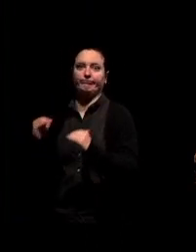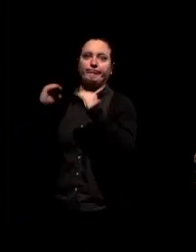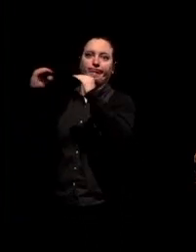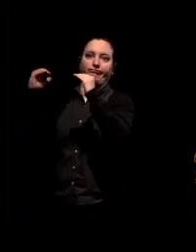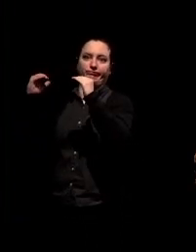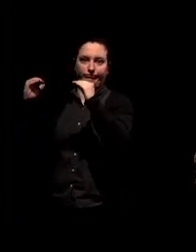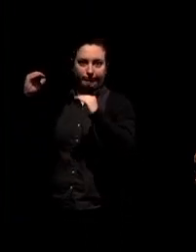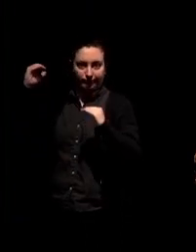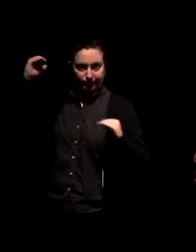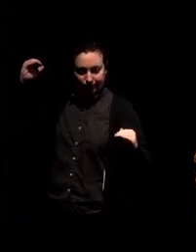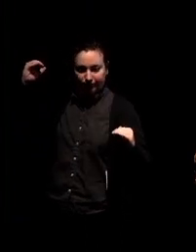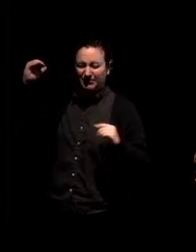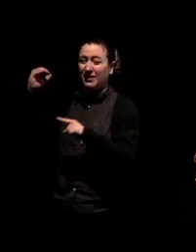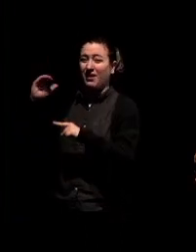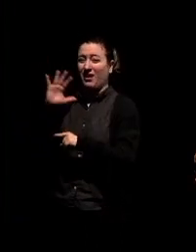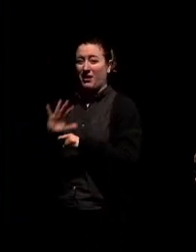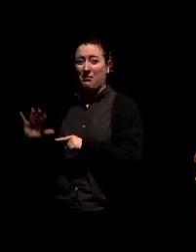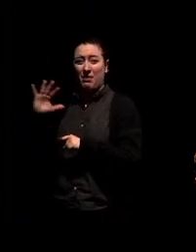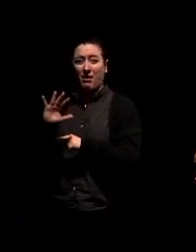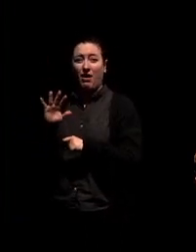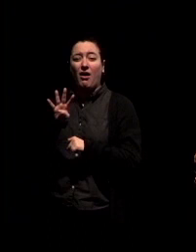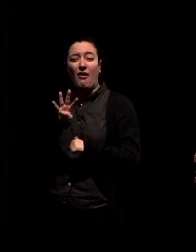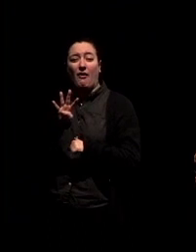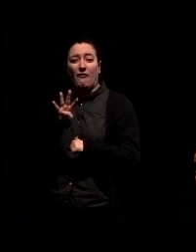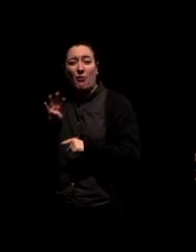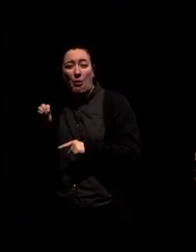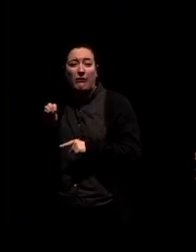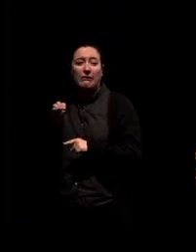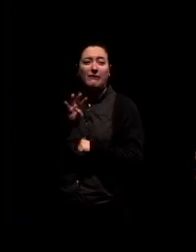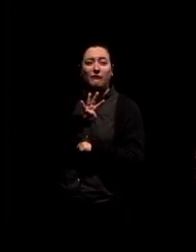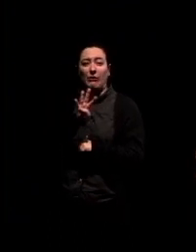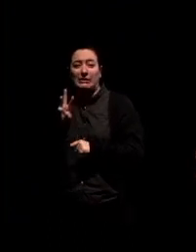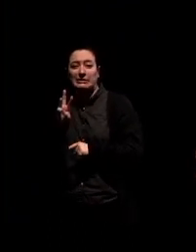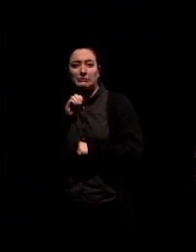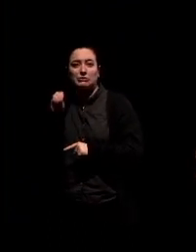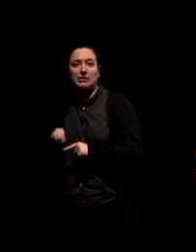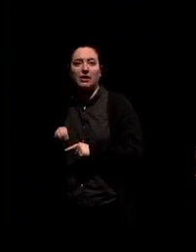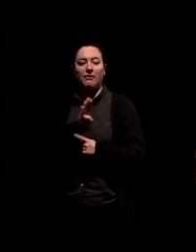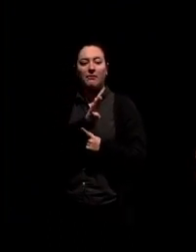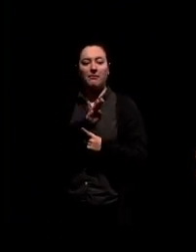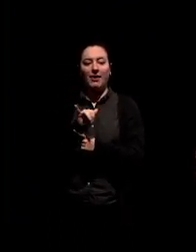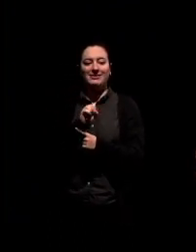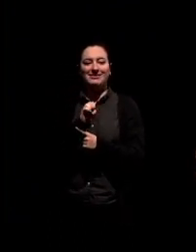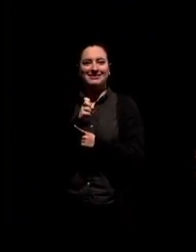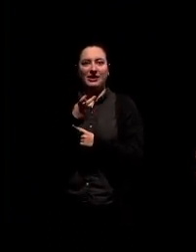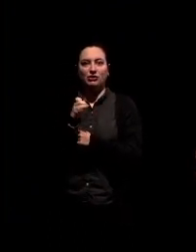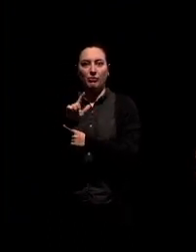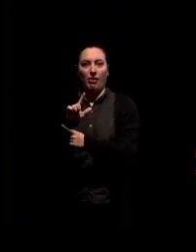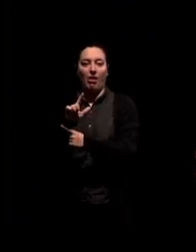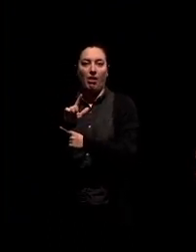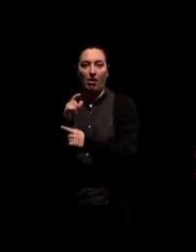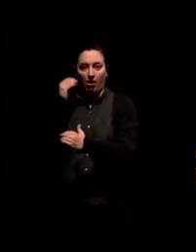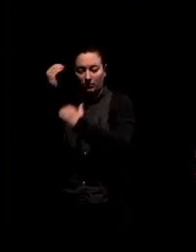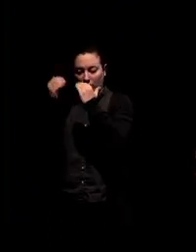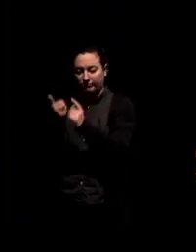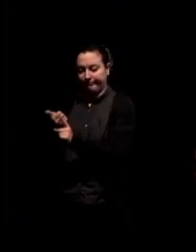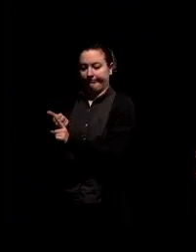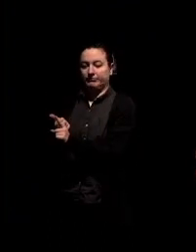About 40%, 46% of bisexual adults age 18 years and older are